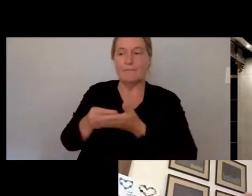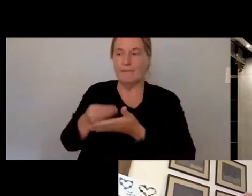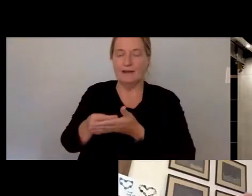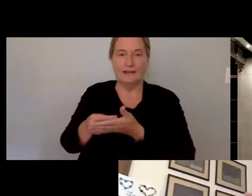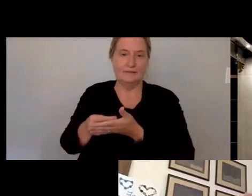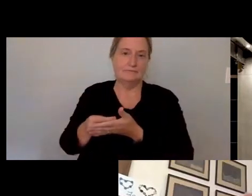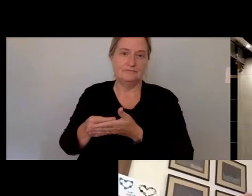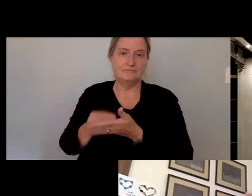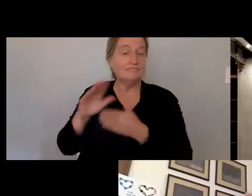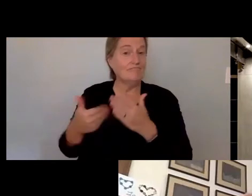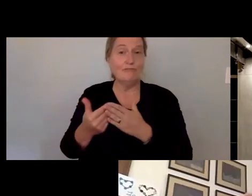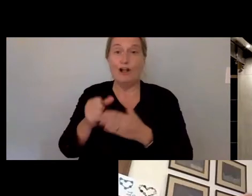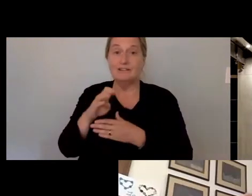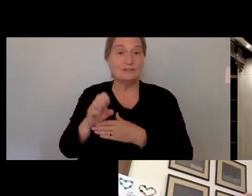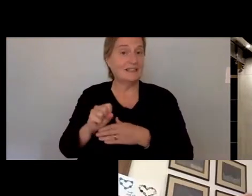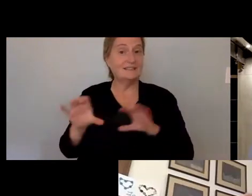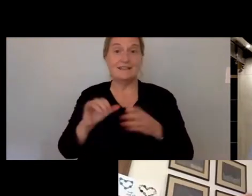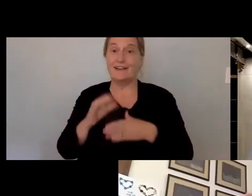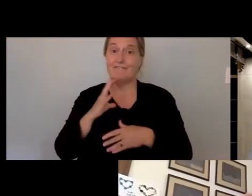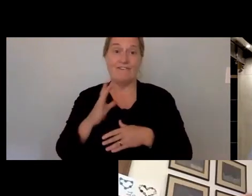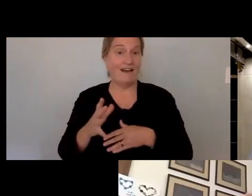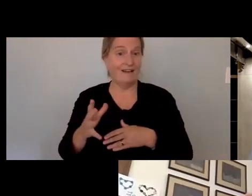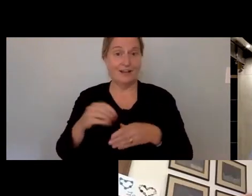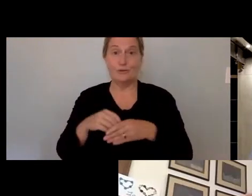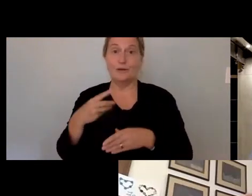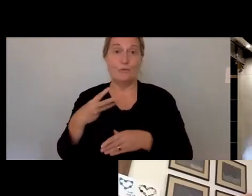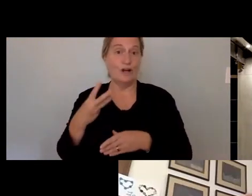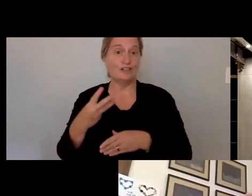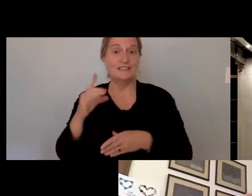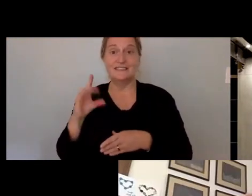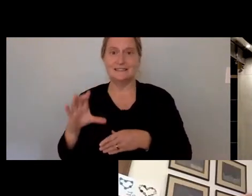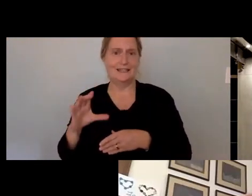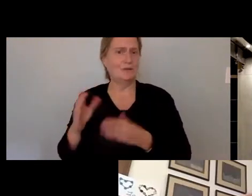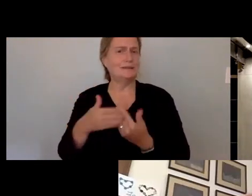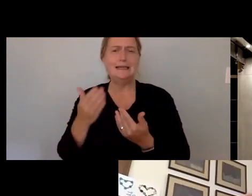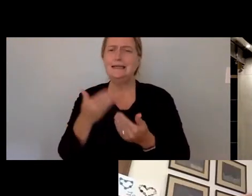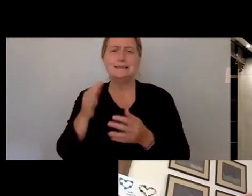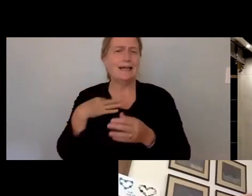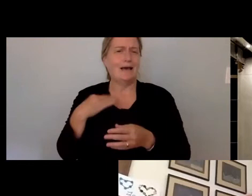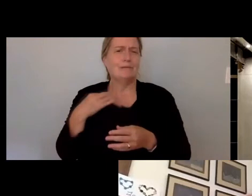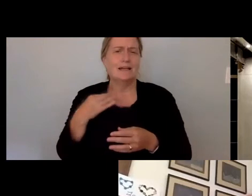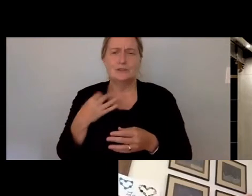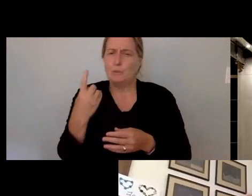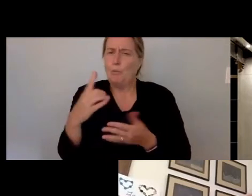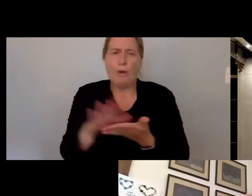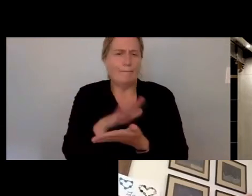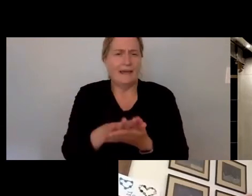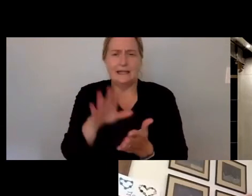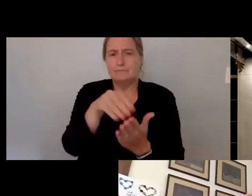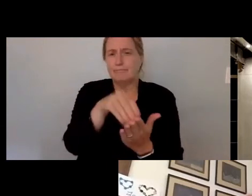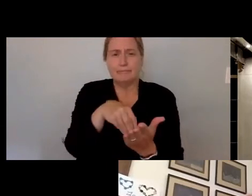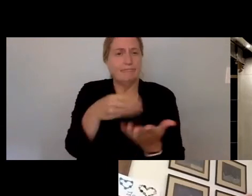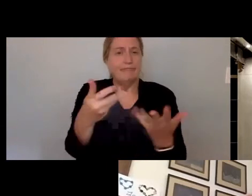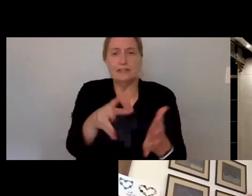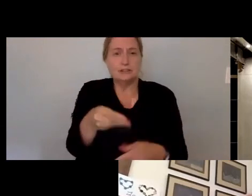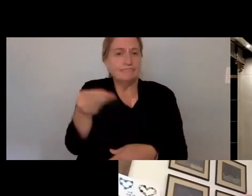Columbia, without a problem, right? And it was a one-pager when it came down to it. You talk about the lack of paperwork. Well, they did